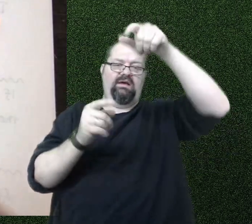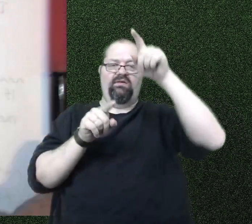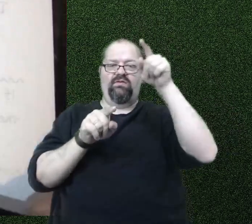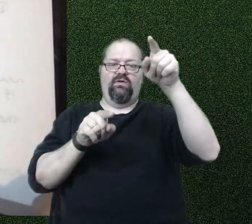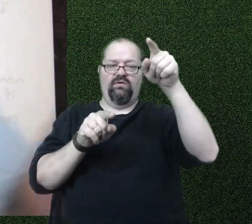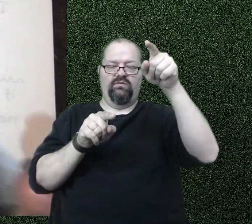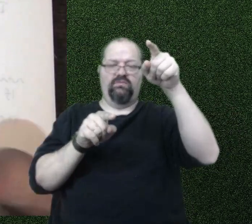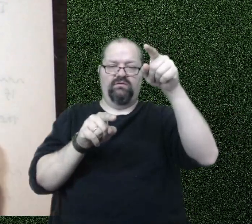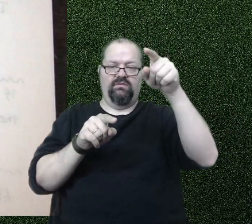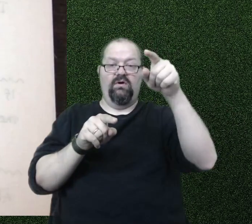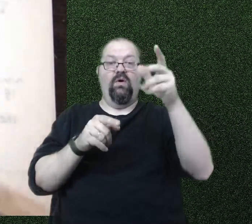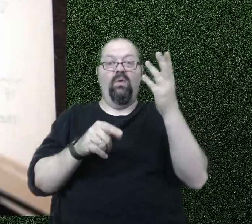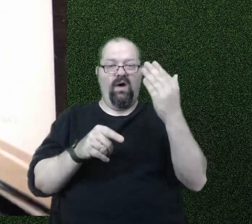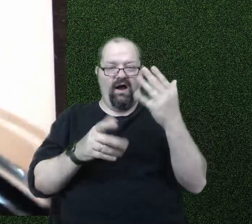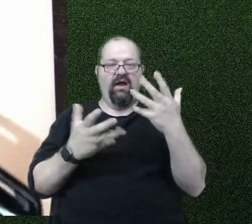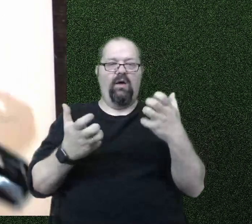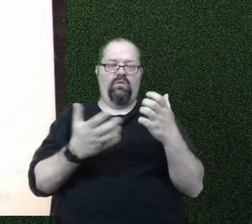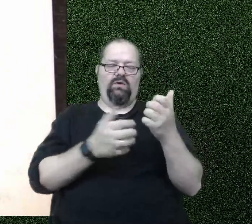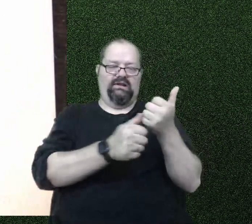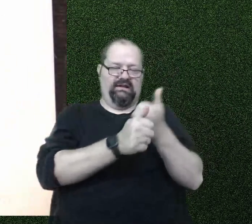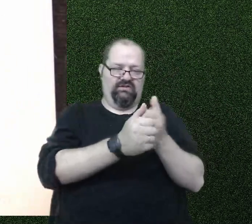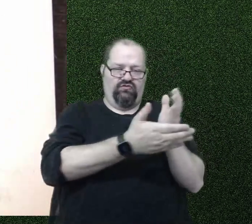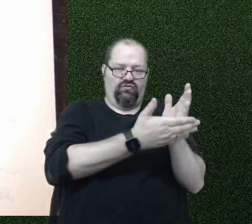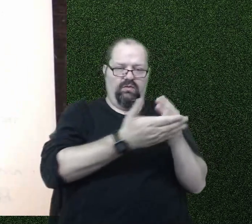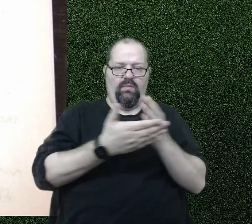into their components.